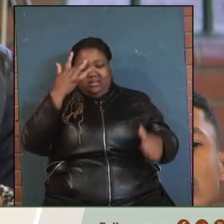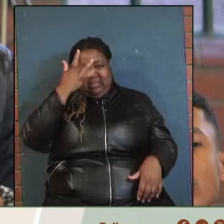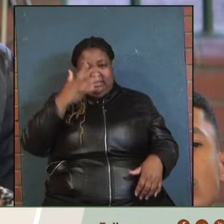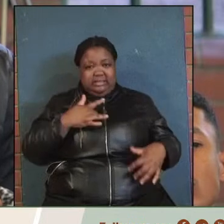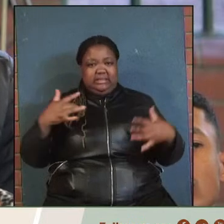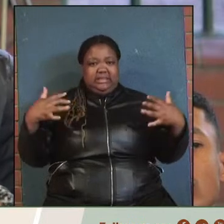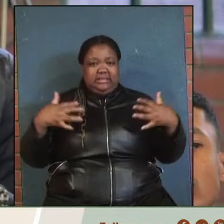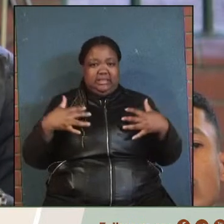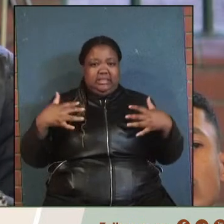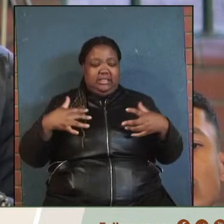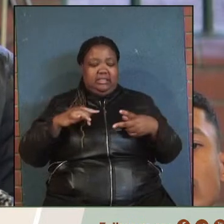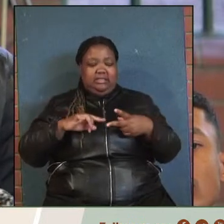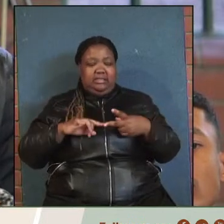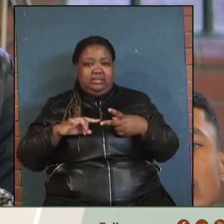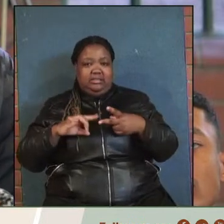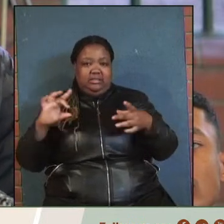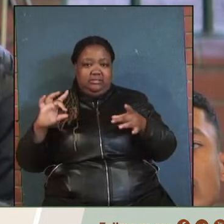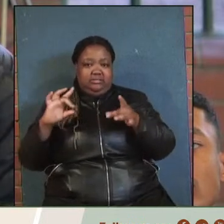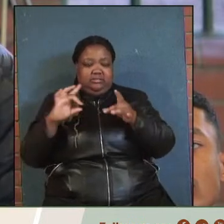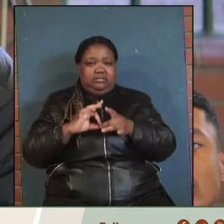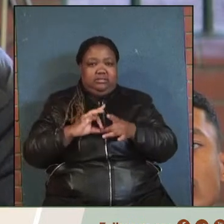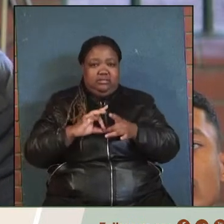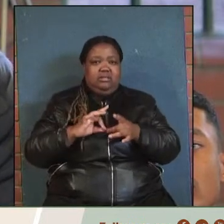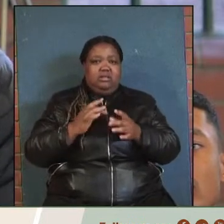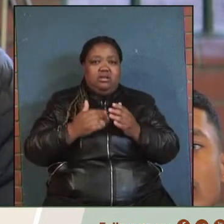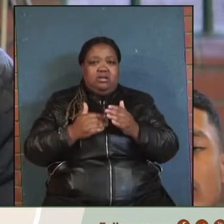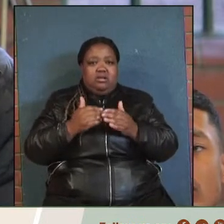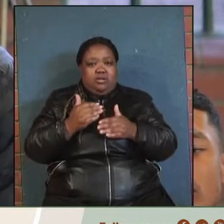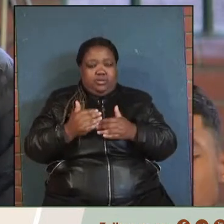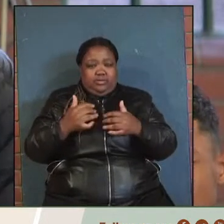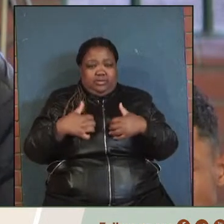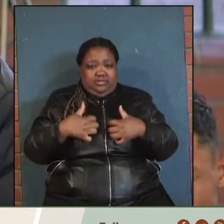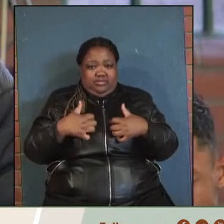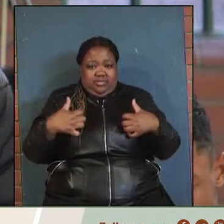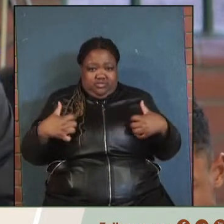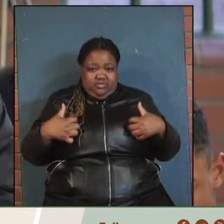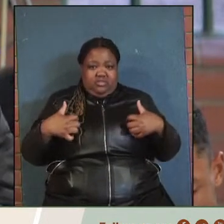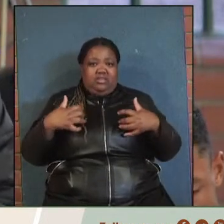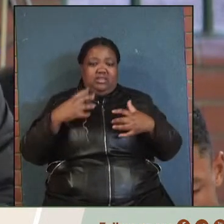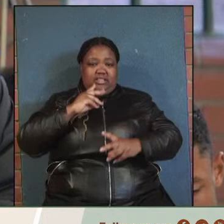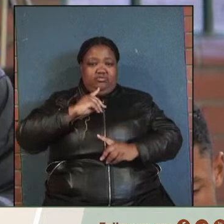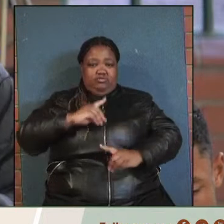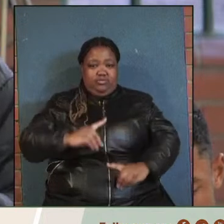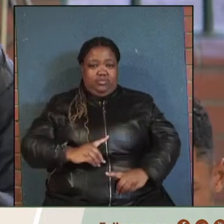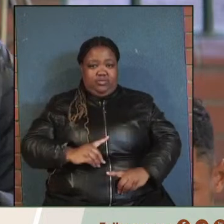attachment, post-traumatic stress, and depression disorders. Number six,